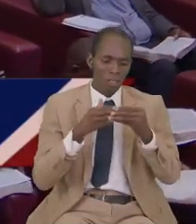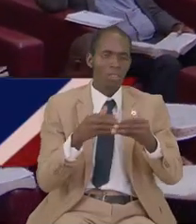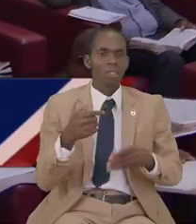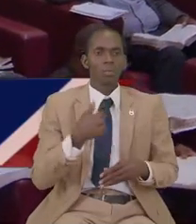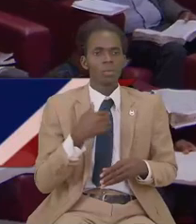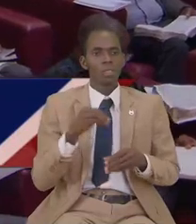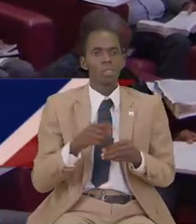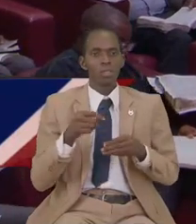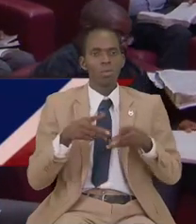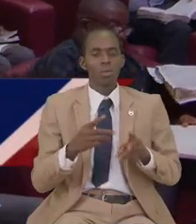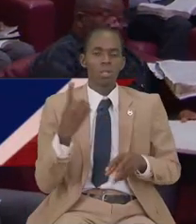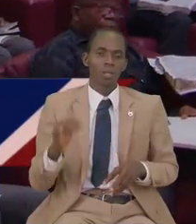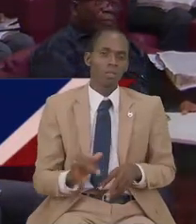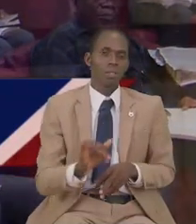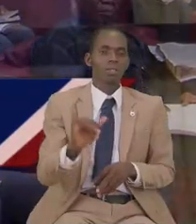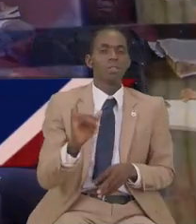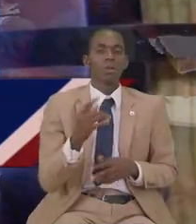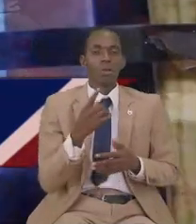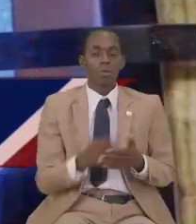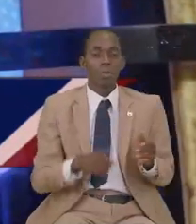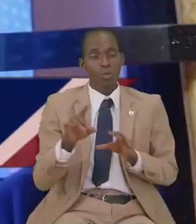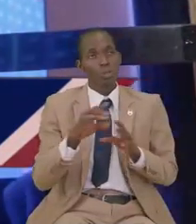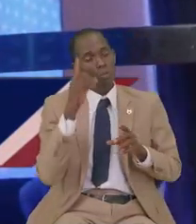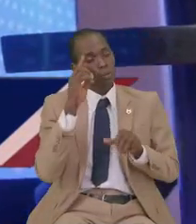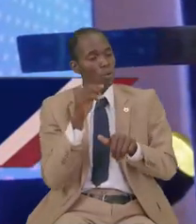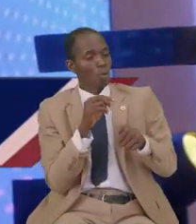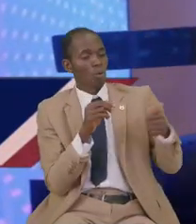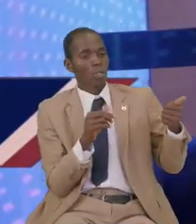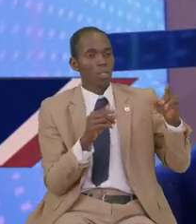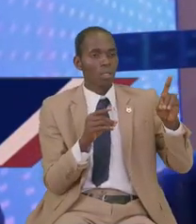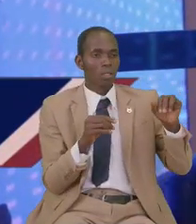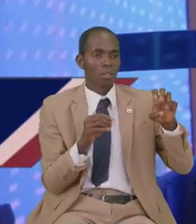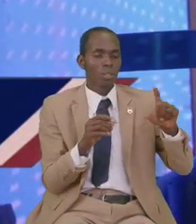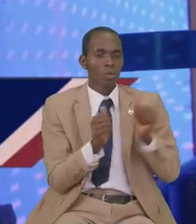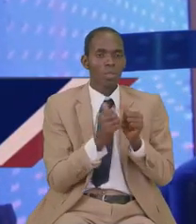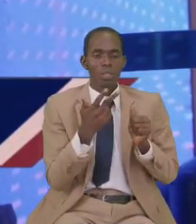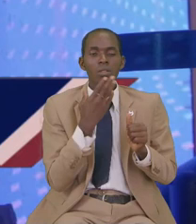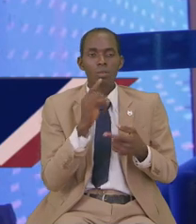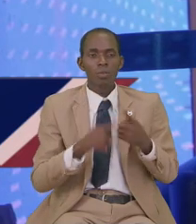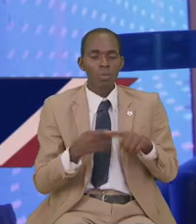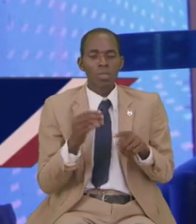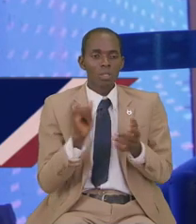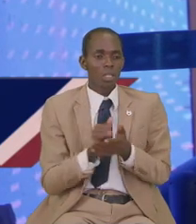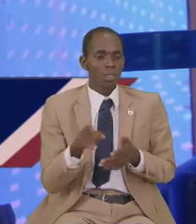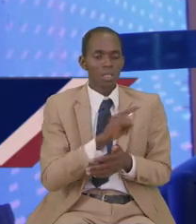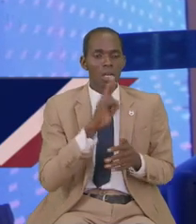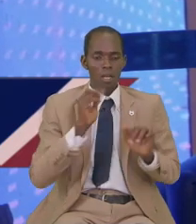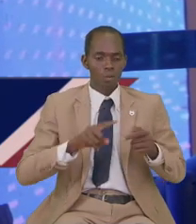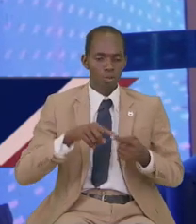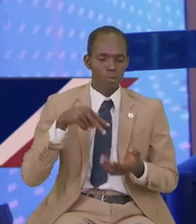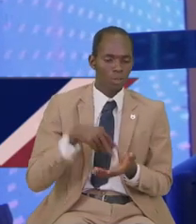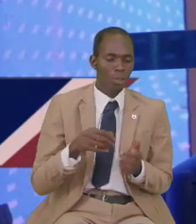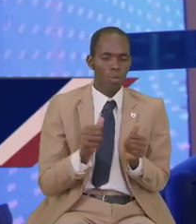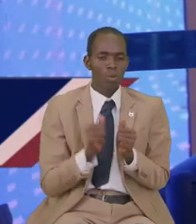in the way everlasting. What you did for them, that it will stand like that with without any corruption, without any